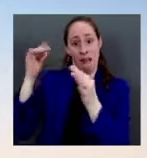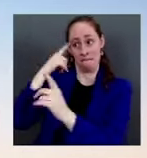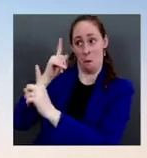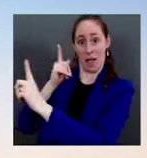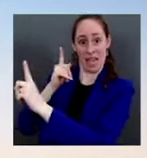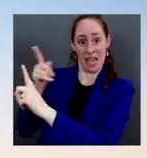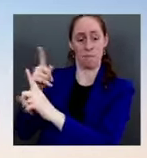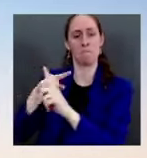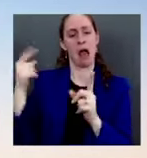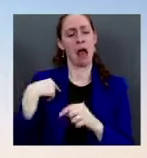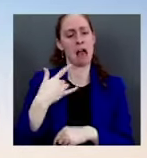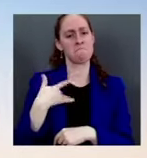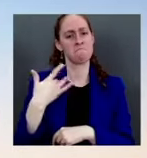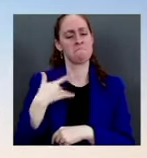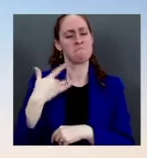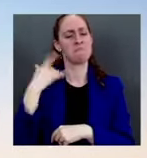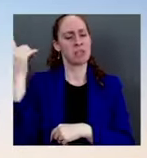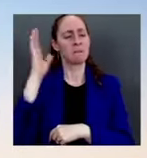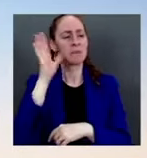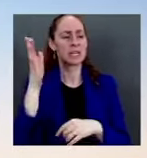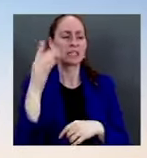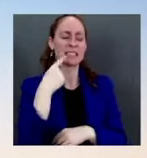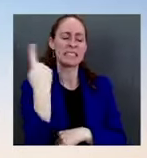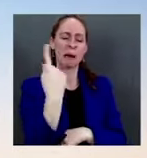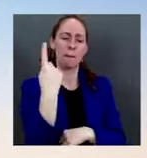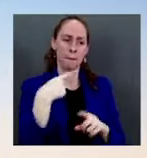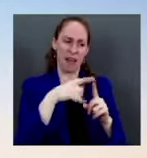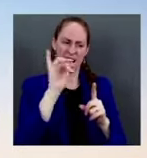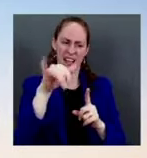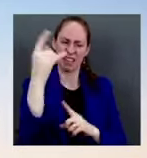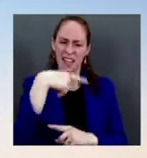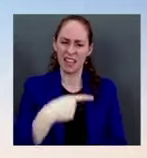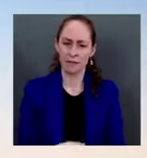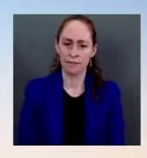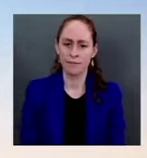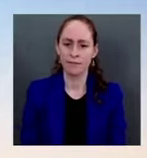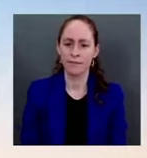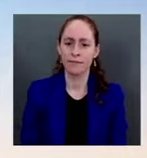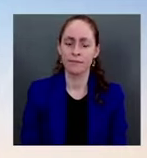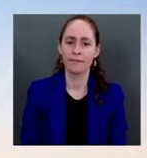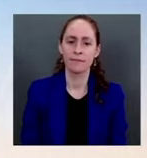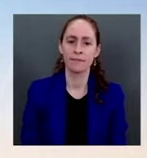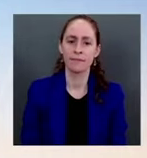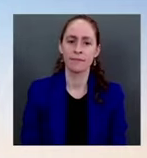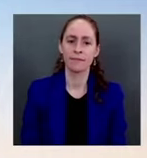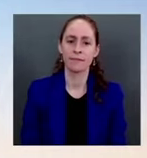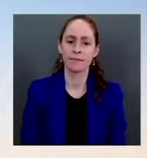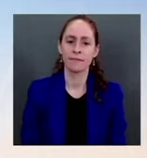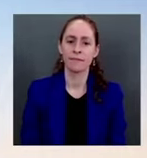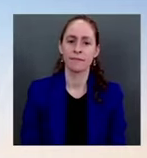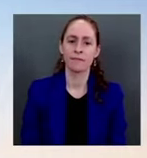couple on Joe Manchin. The senator has said that he has been consistent in his objections to Build Back Better. Does the White House agree?